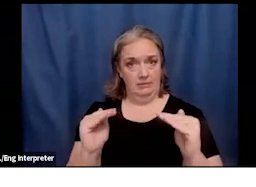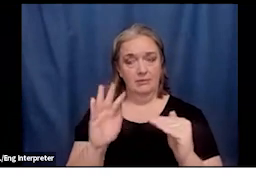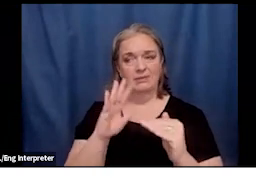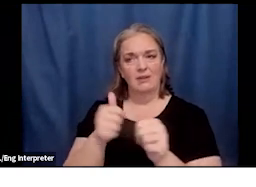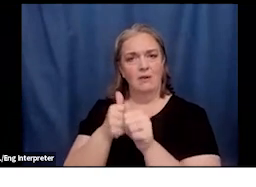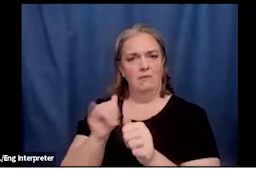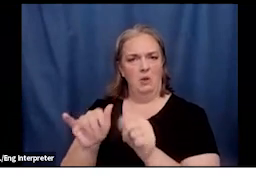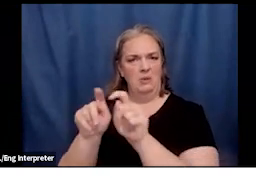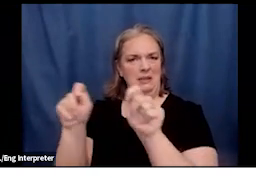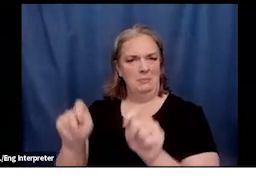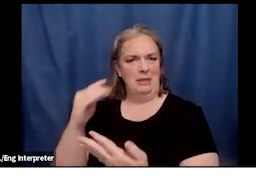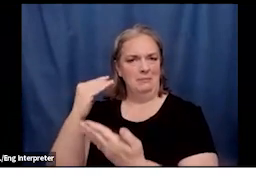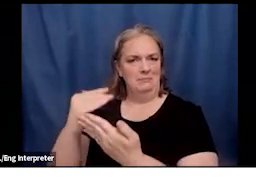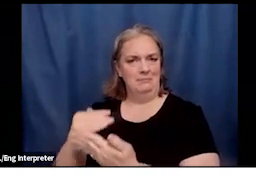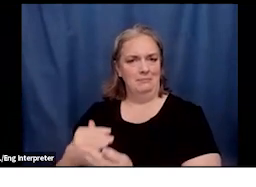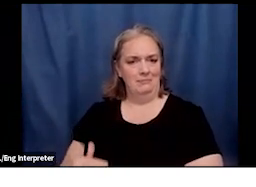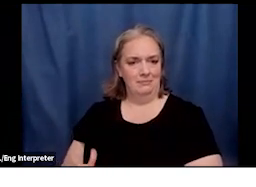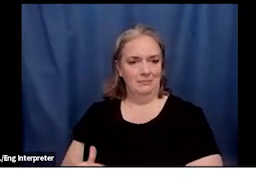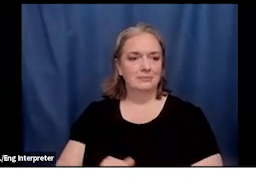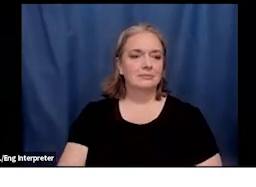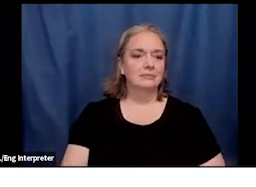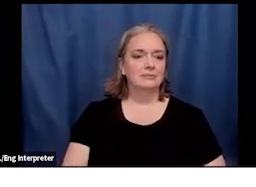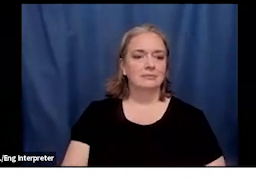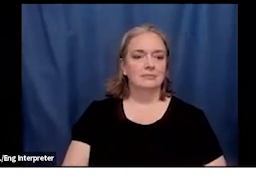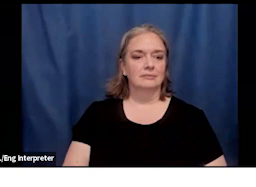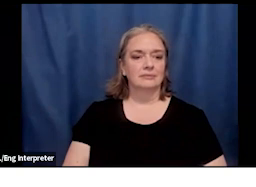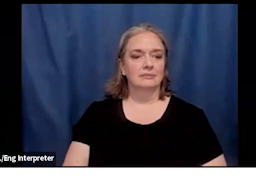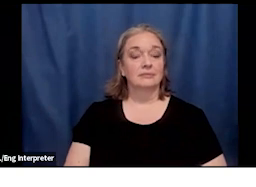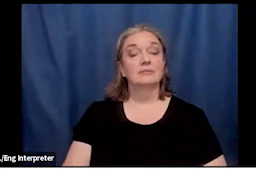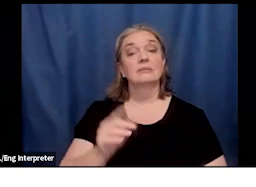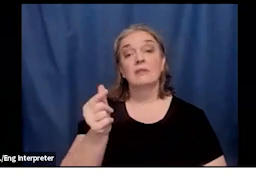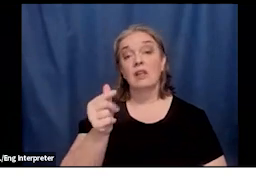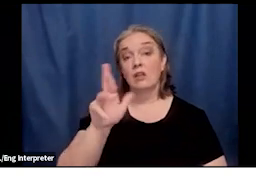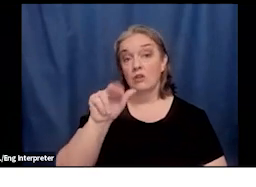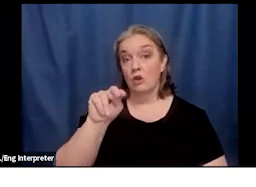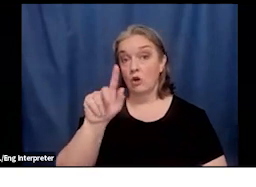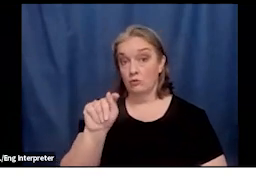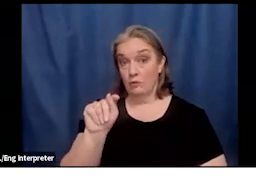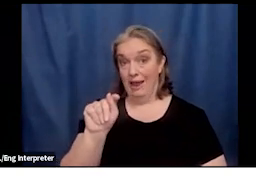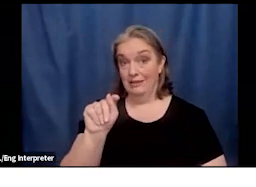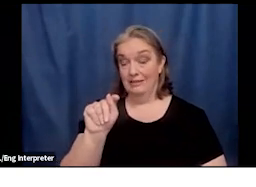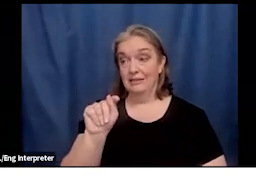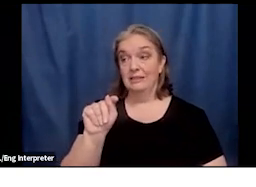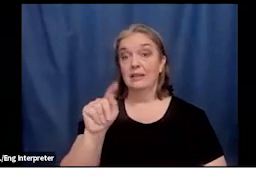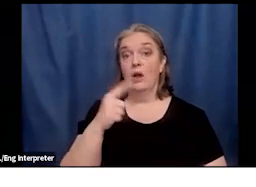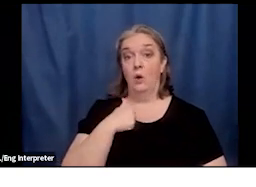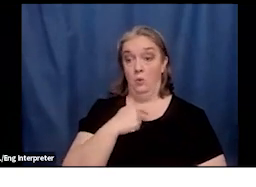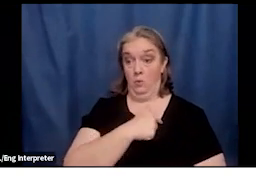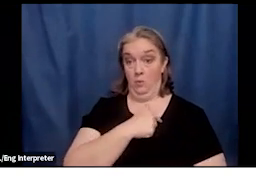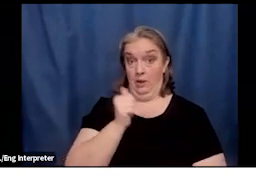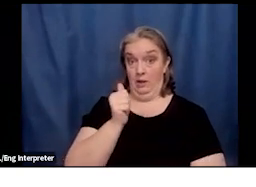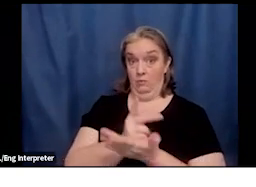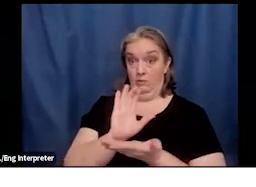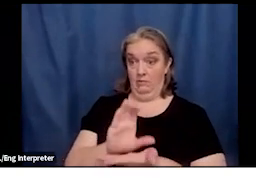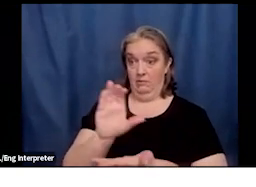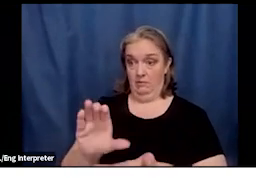project. And ultimately, your grant request through this grant opportunity does not exceed 50% of your total project